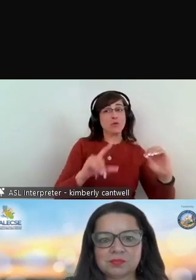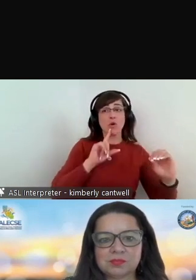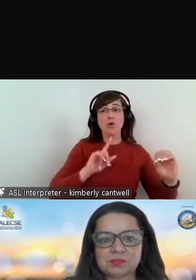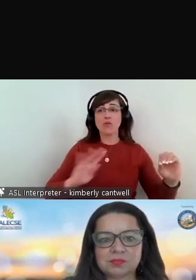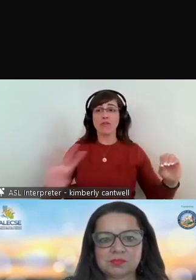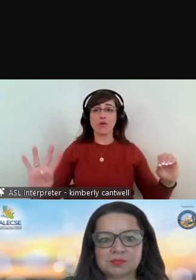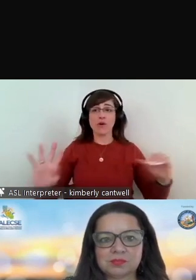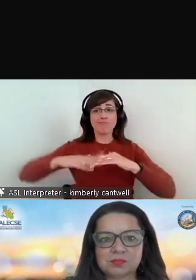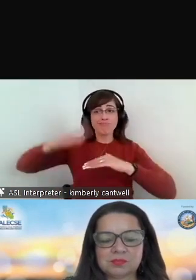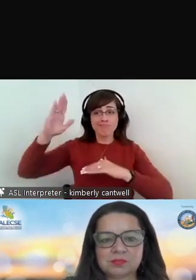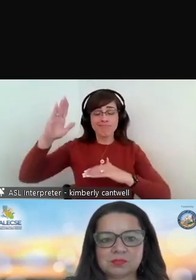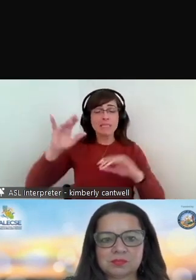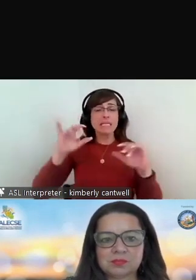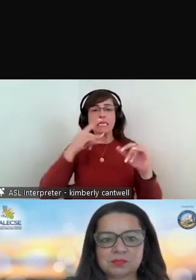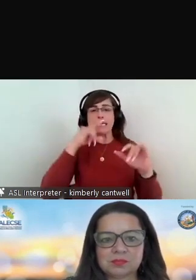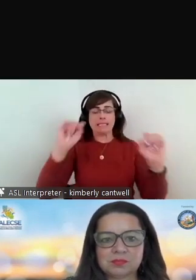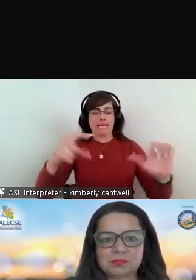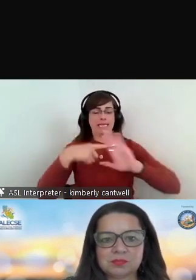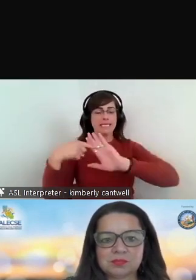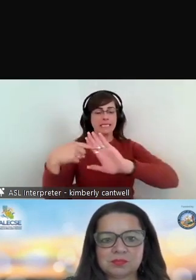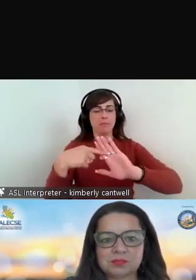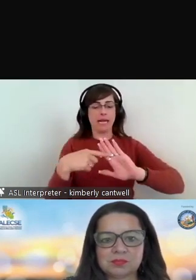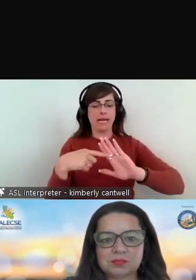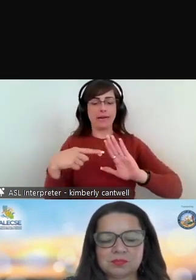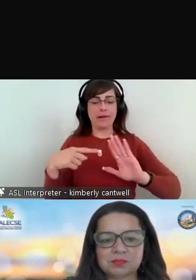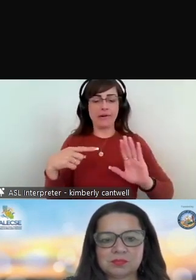years, and kids can display,